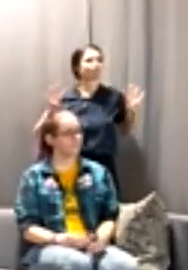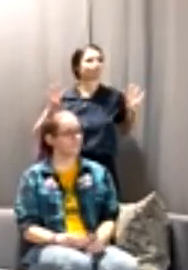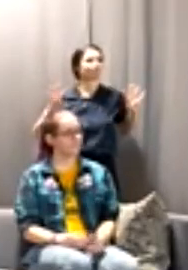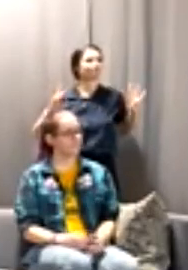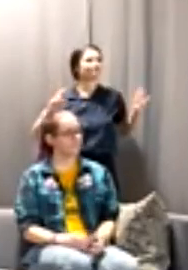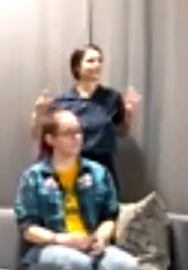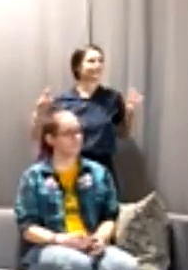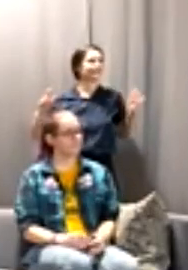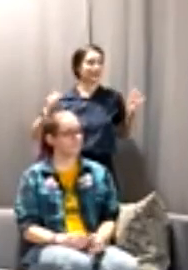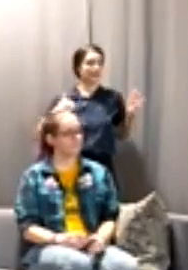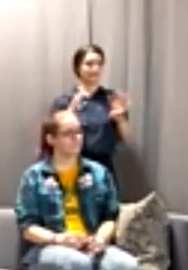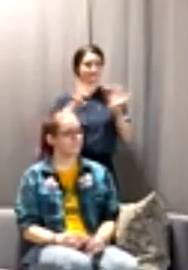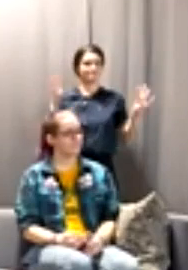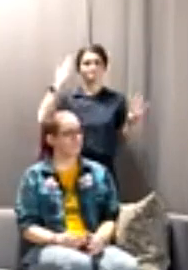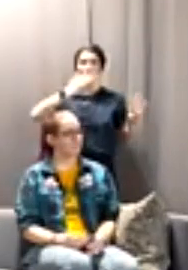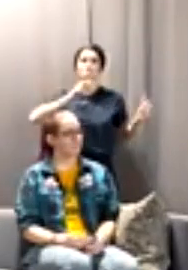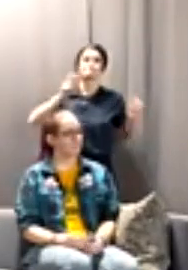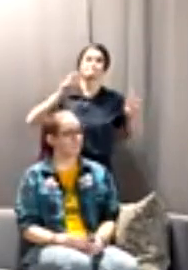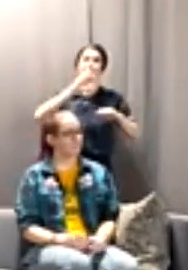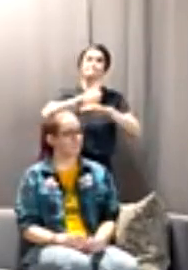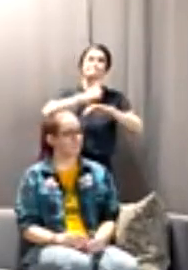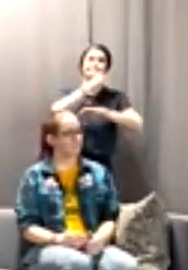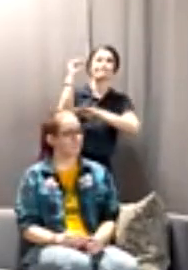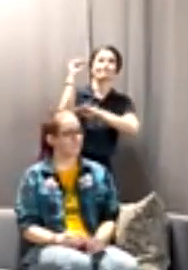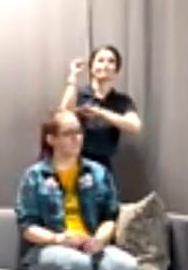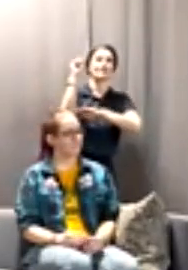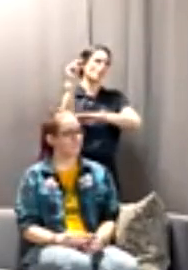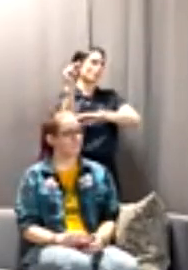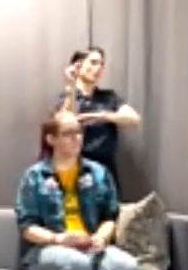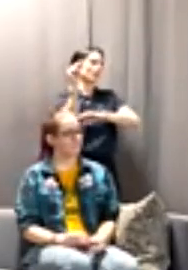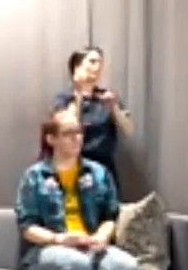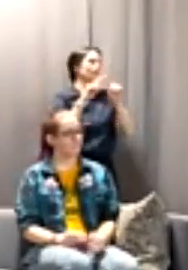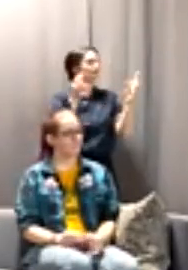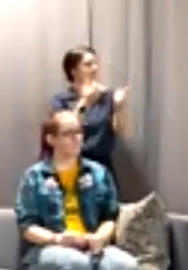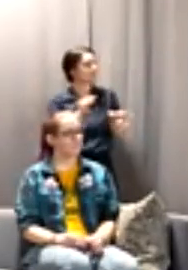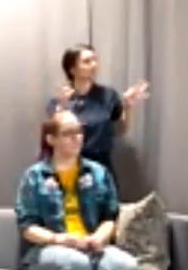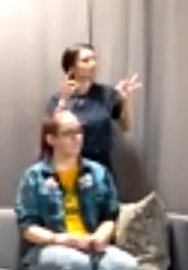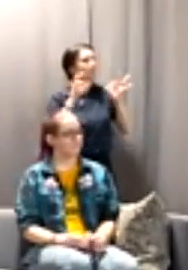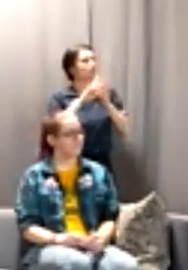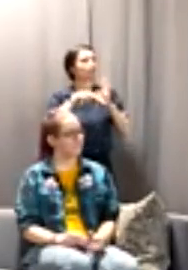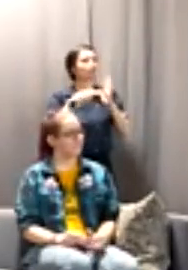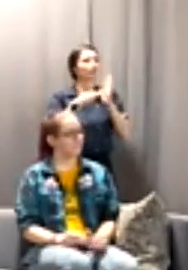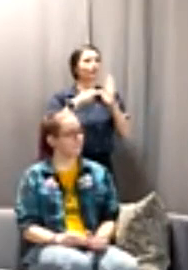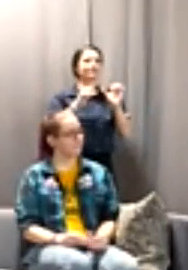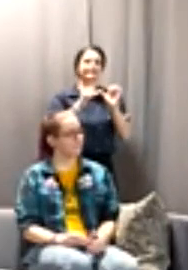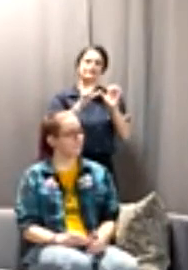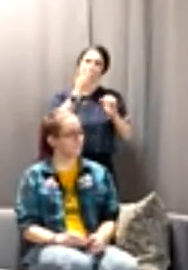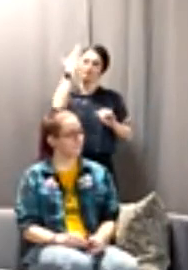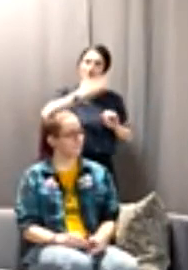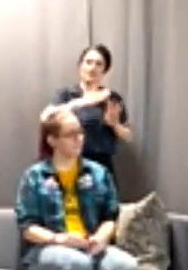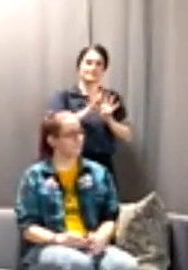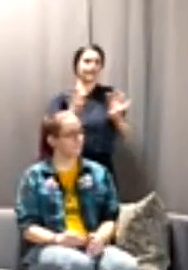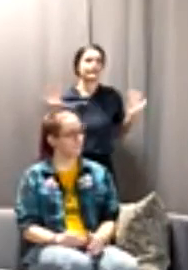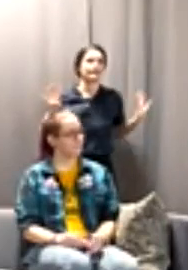not so much the front line anymore, but I still play an important role. And so we'll just keep doing that, stay in the front lines, fight